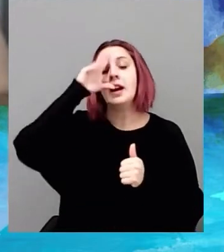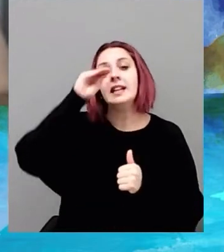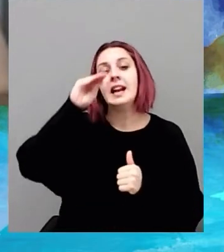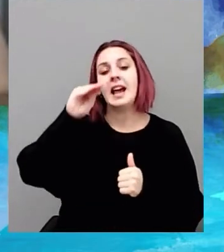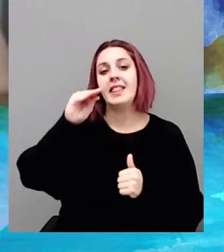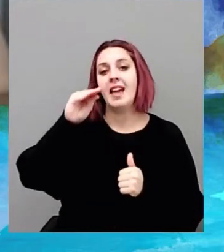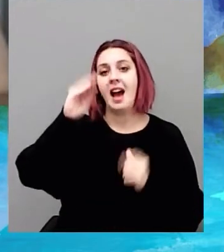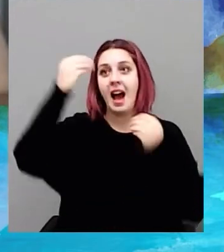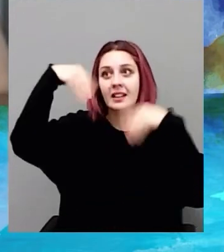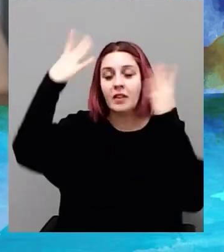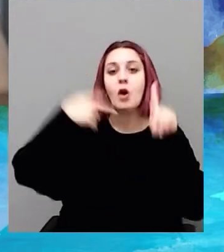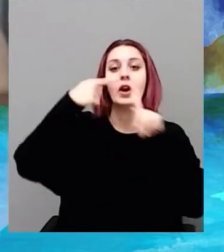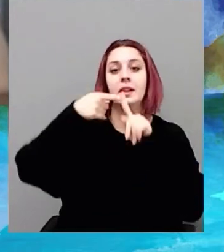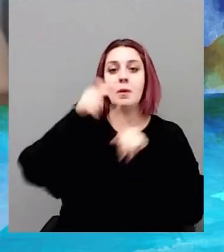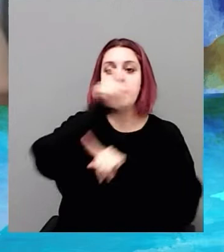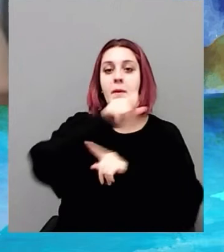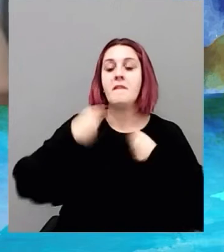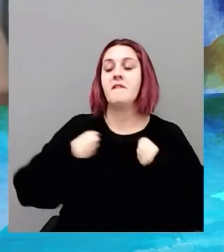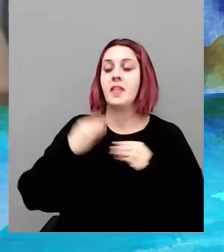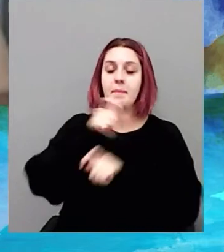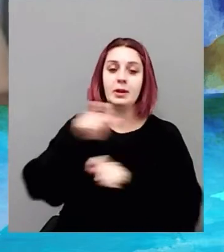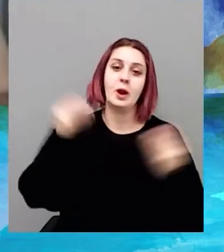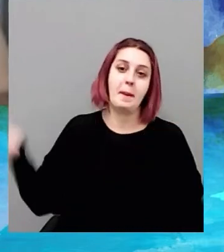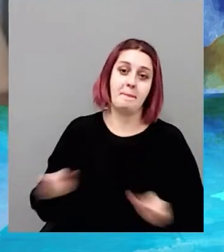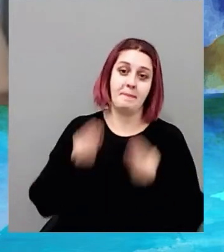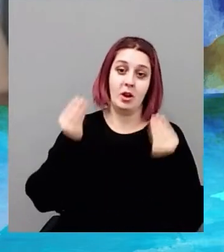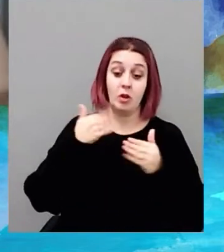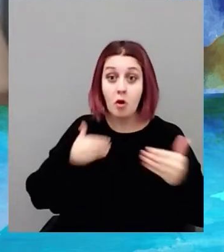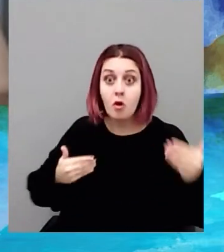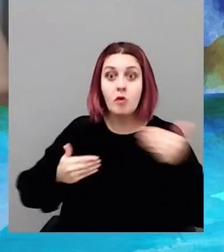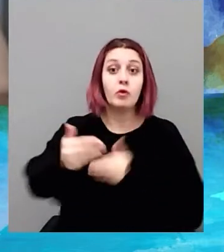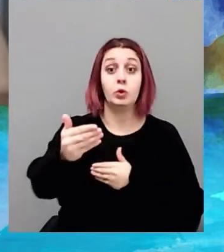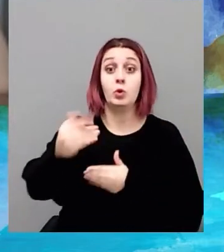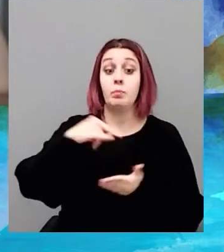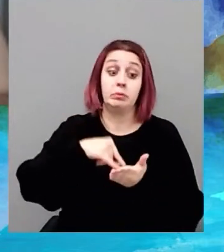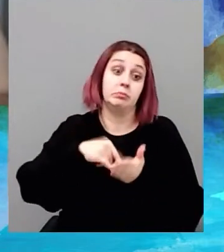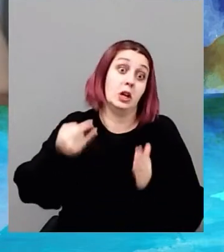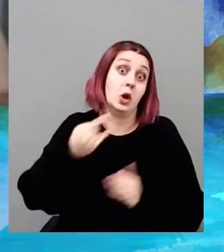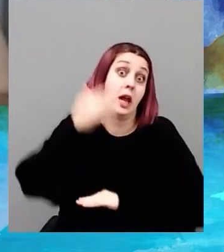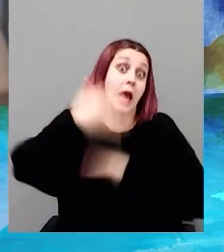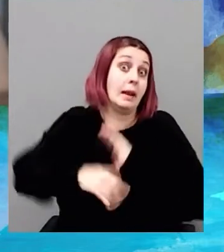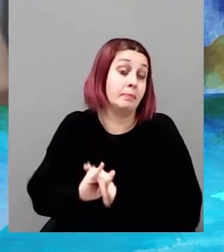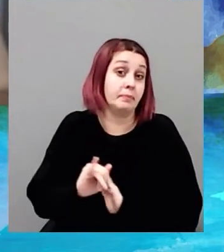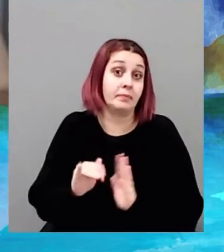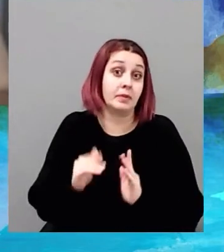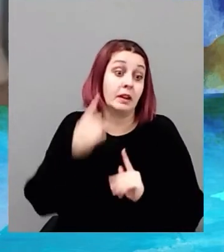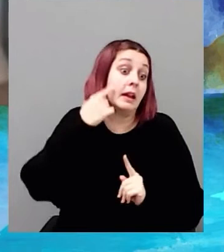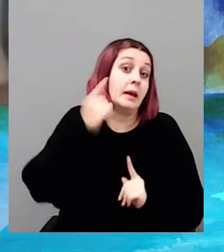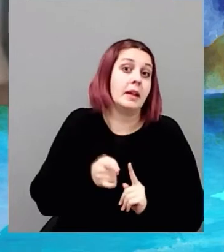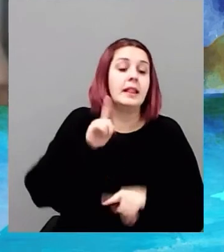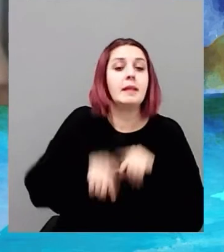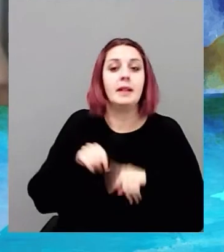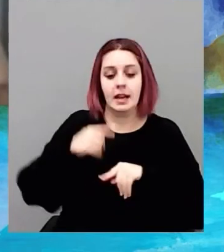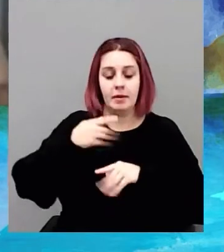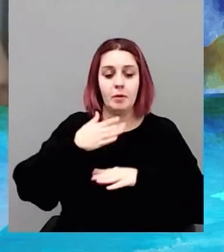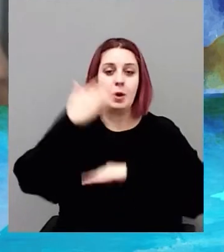intelligence, mobility in the cities, so that the lives of people improve. And technology, we need